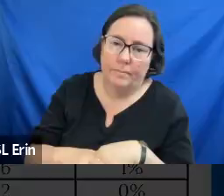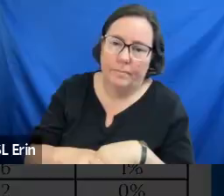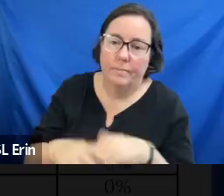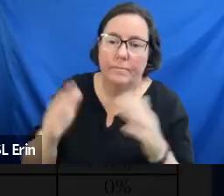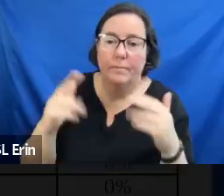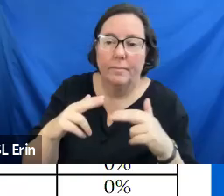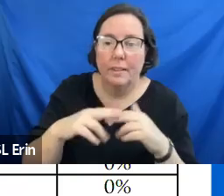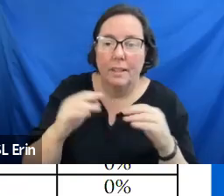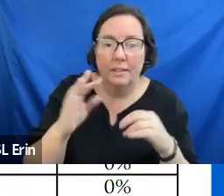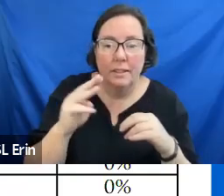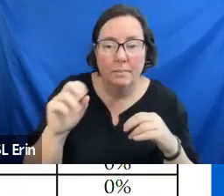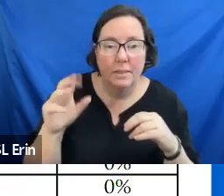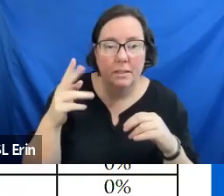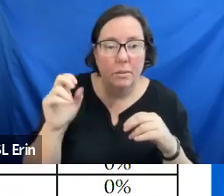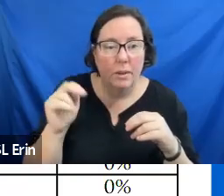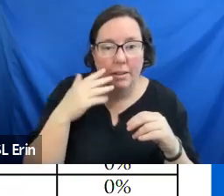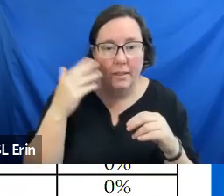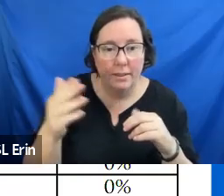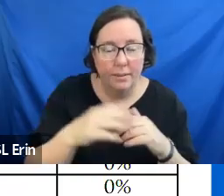Next slide, please, Ms. Hogan. Thank you.